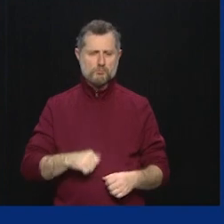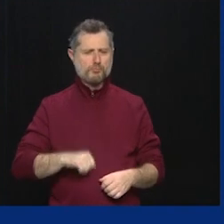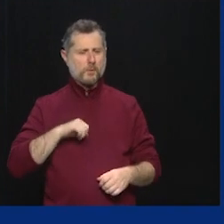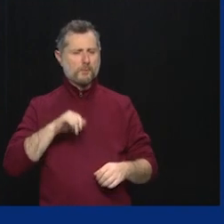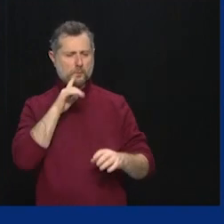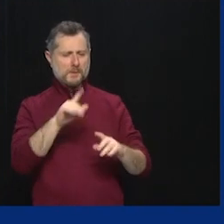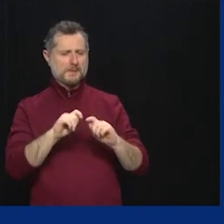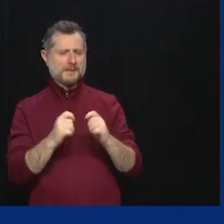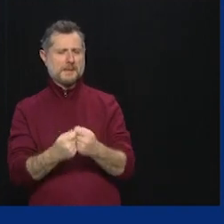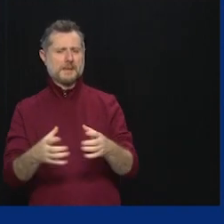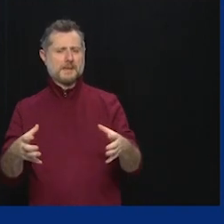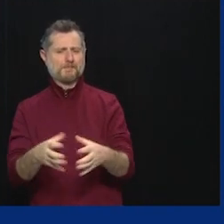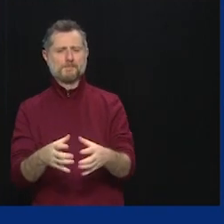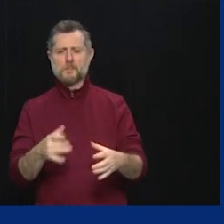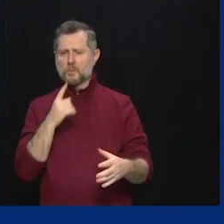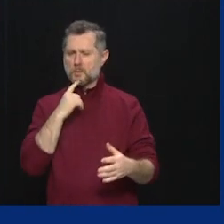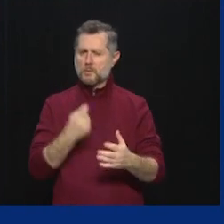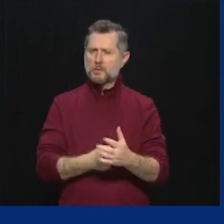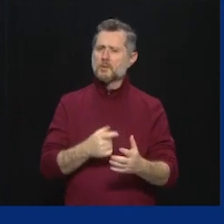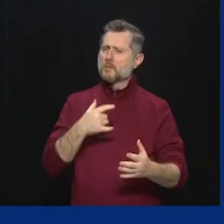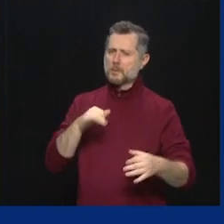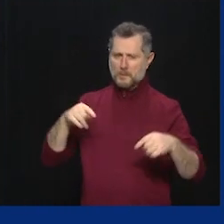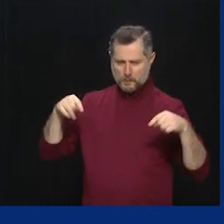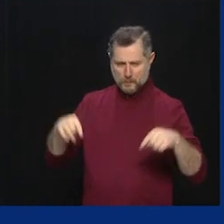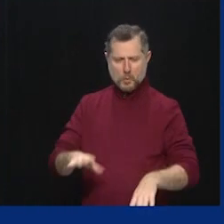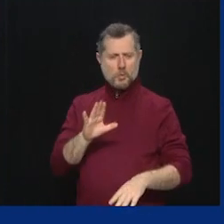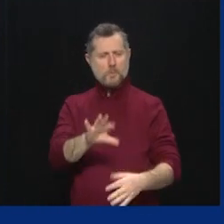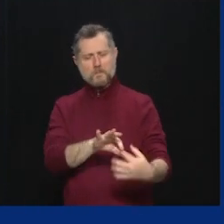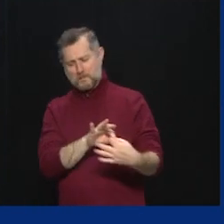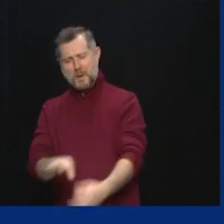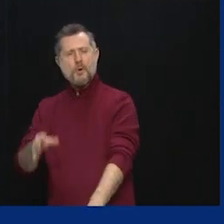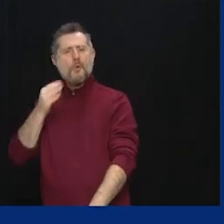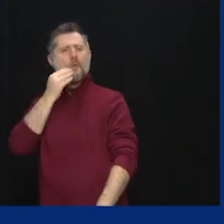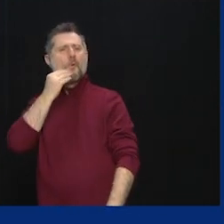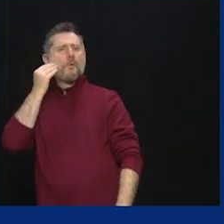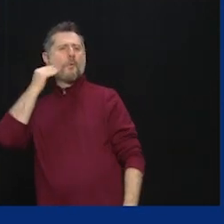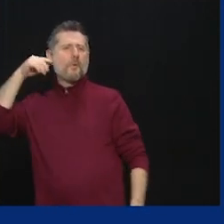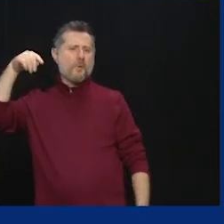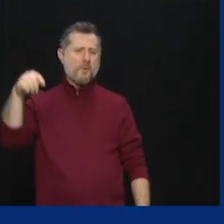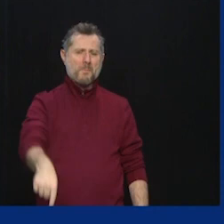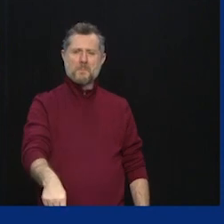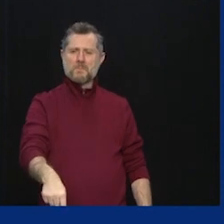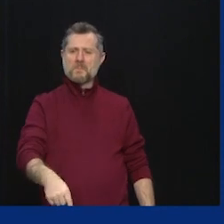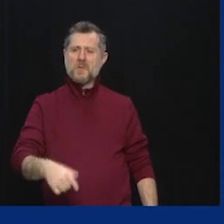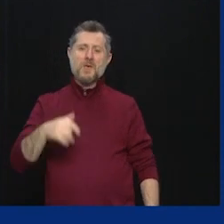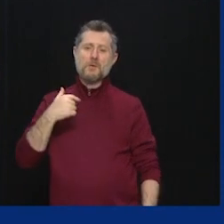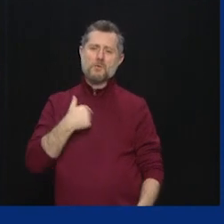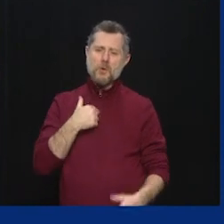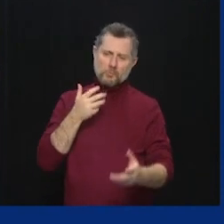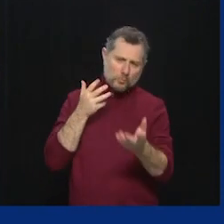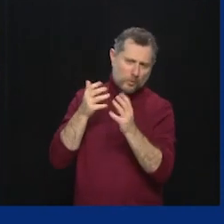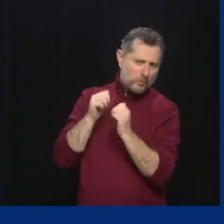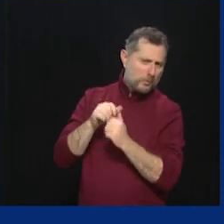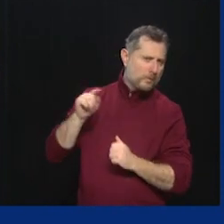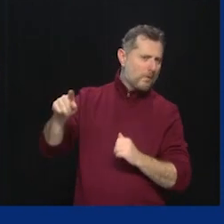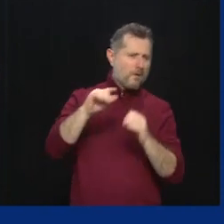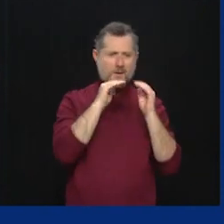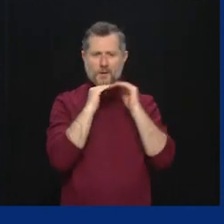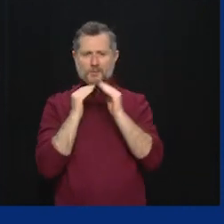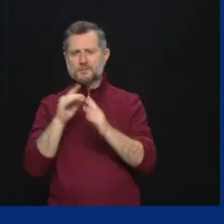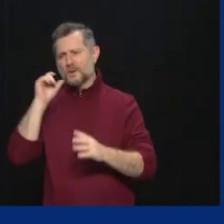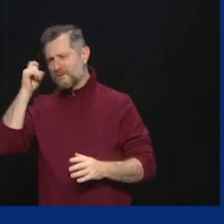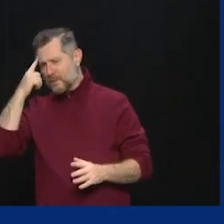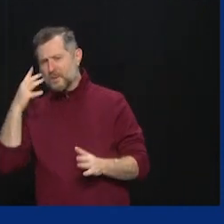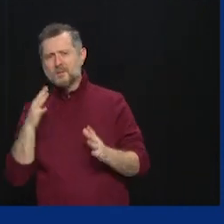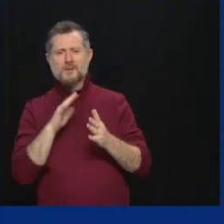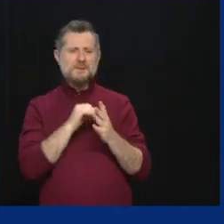elected official, it was incumbent upon me to work with my colleagues in government. And I have to thank my fellow colleagues, Senator Anna